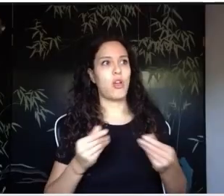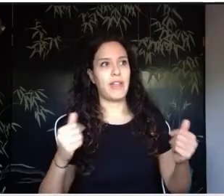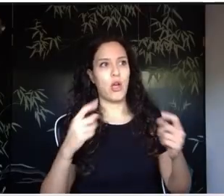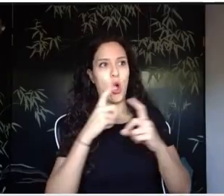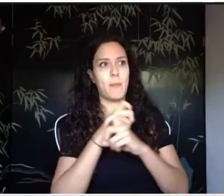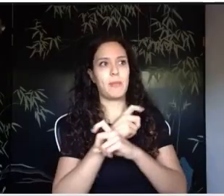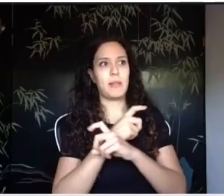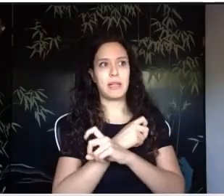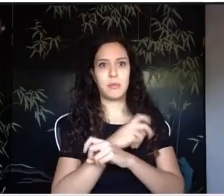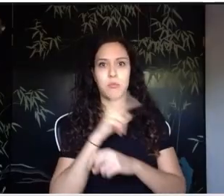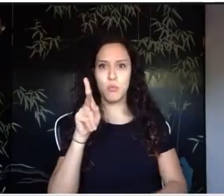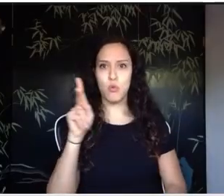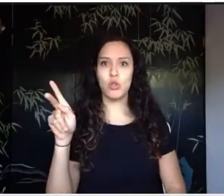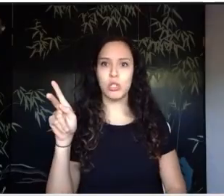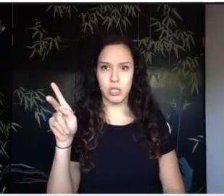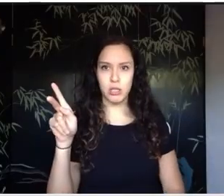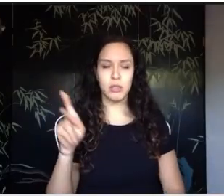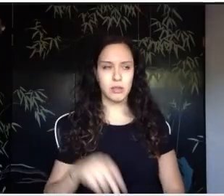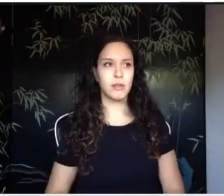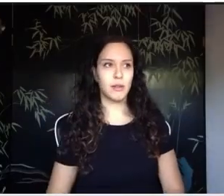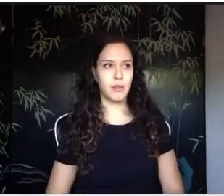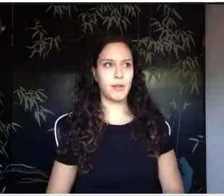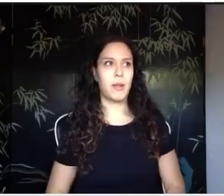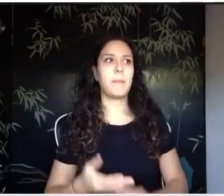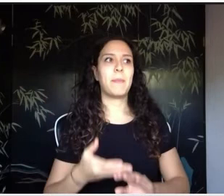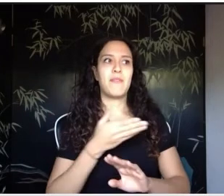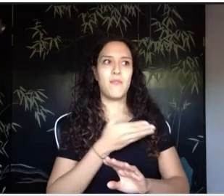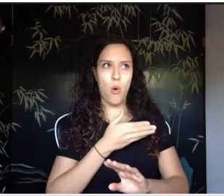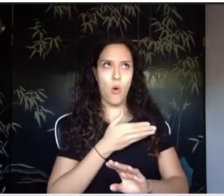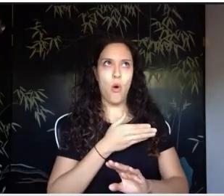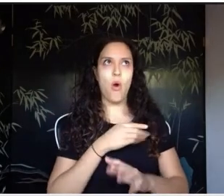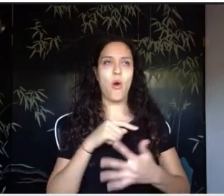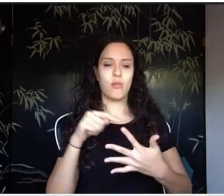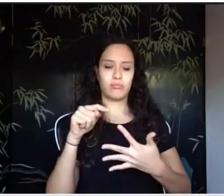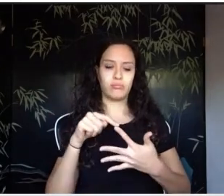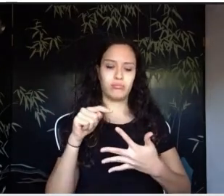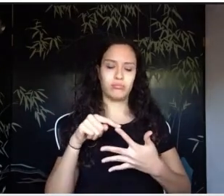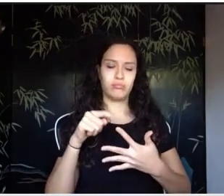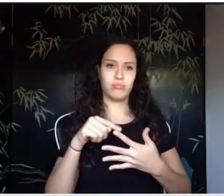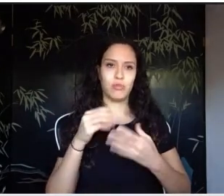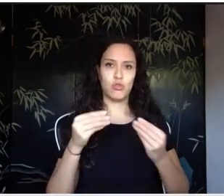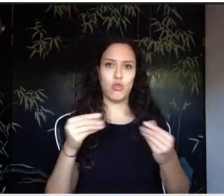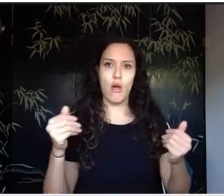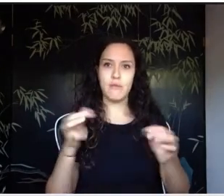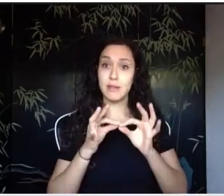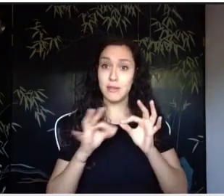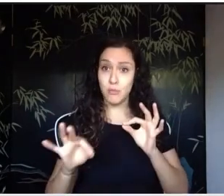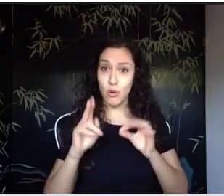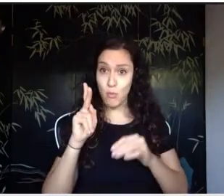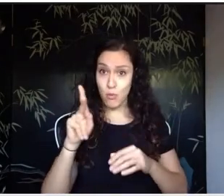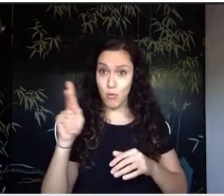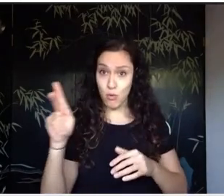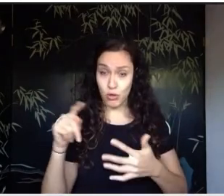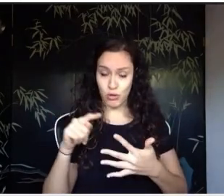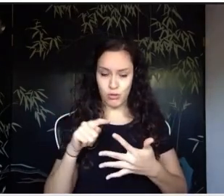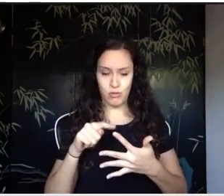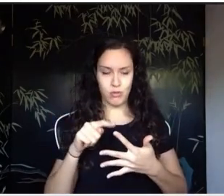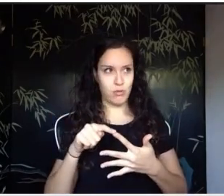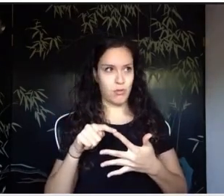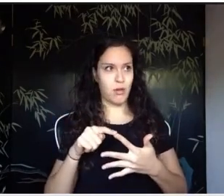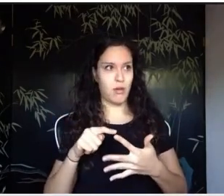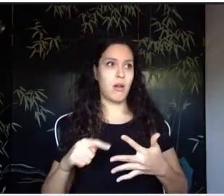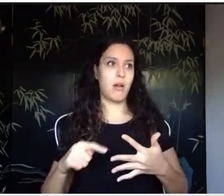All right, so we just finished solving complex proportions using the butterfly method. Before that, we were able to solve